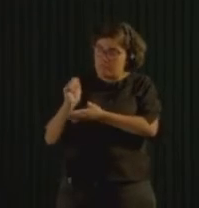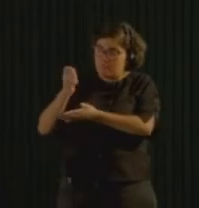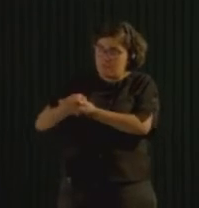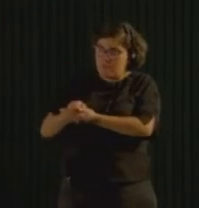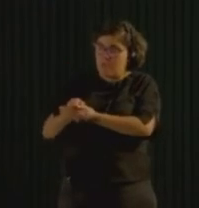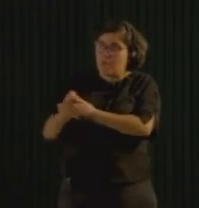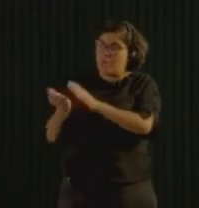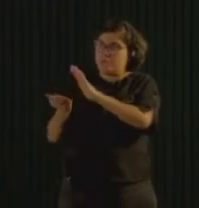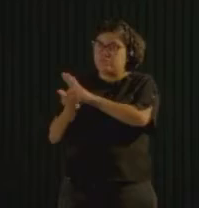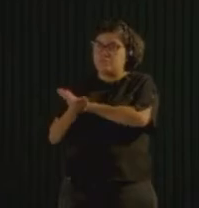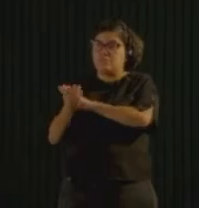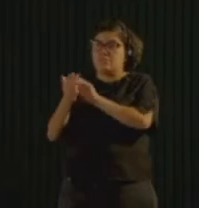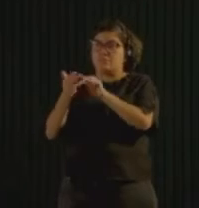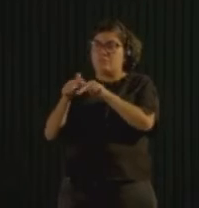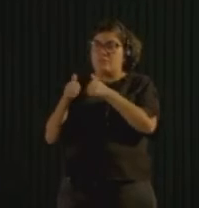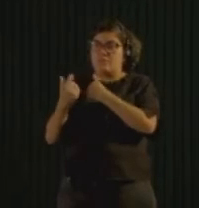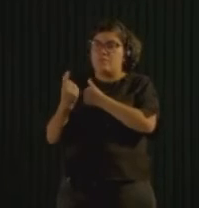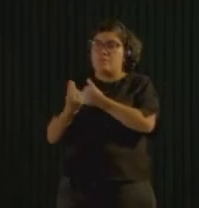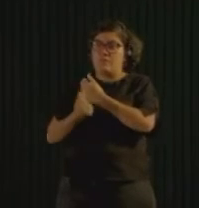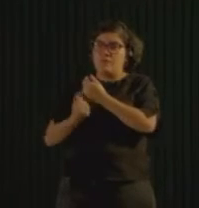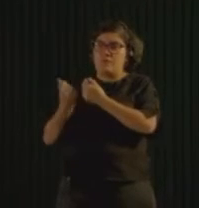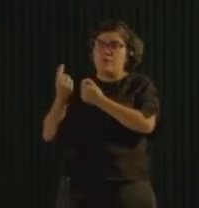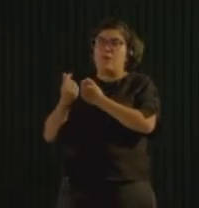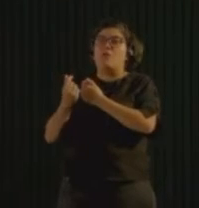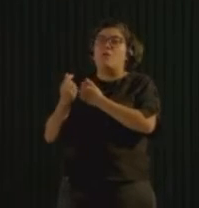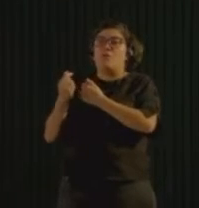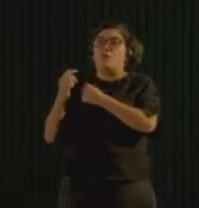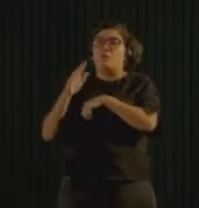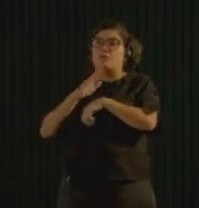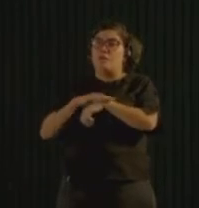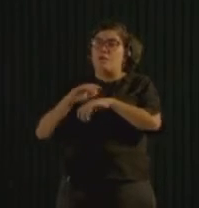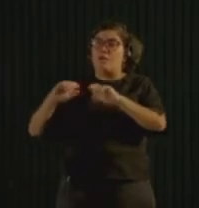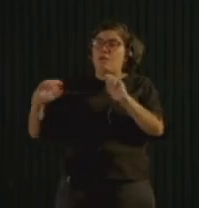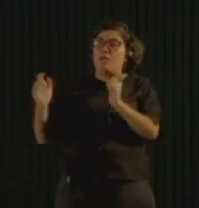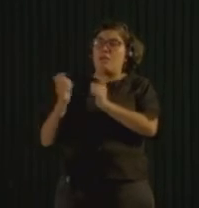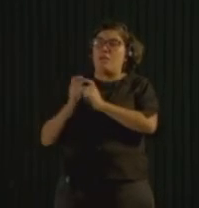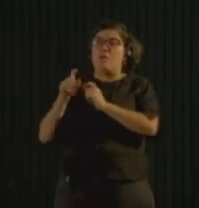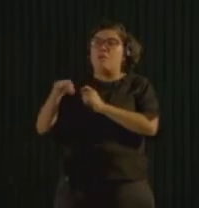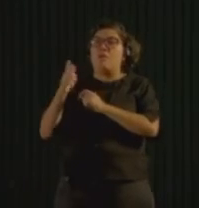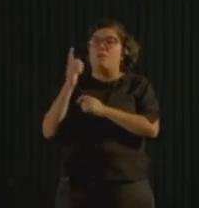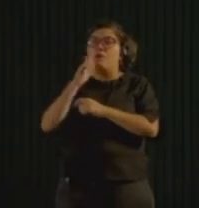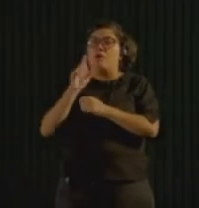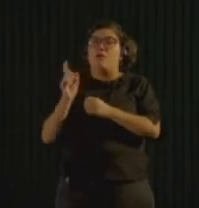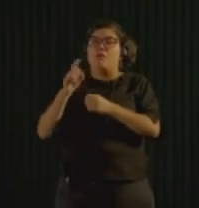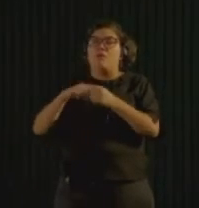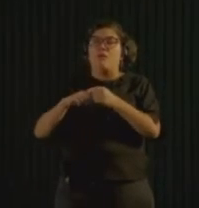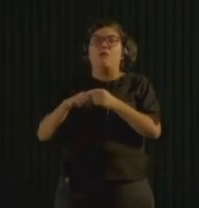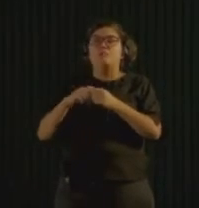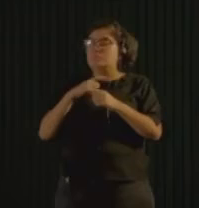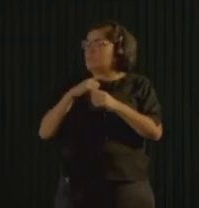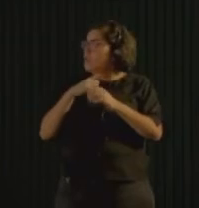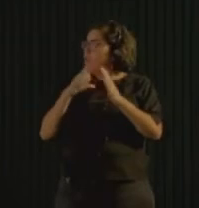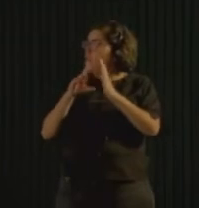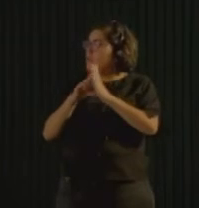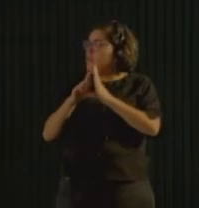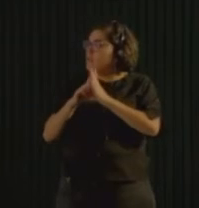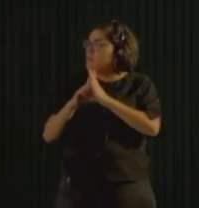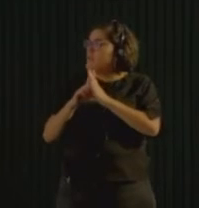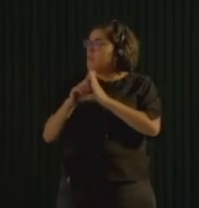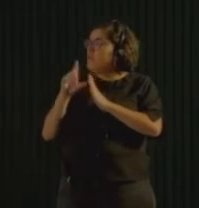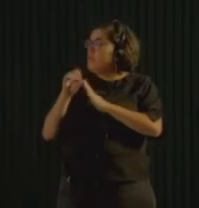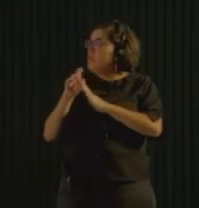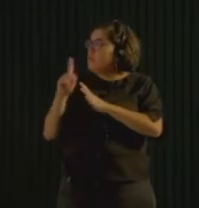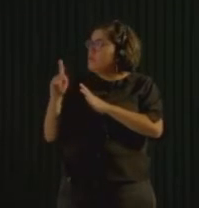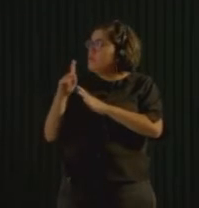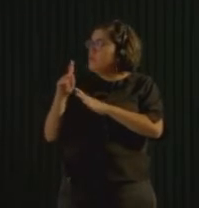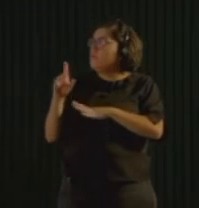And then when it's empty, you bring it back to a store, you drop it into a Loop bin, we give you your deposit back, and then from there we take